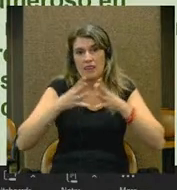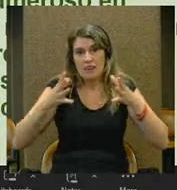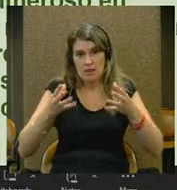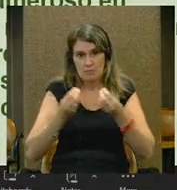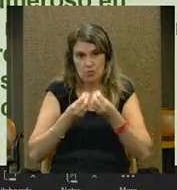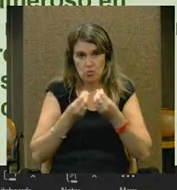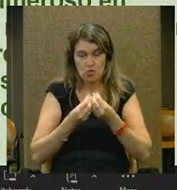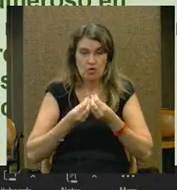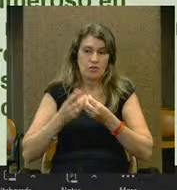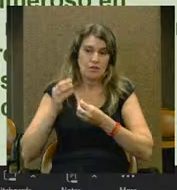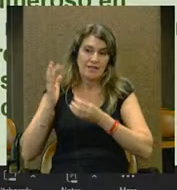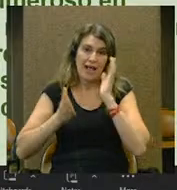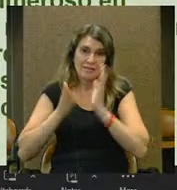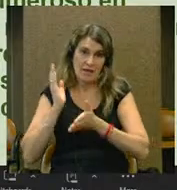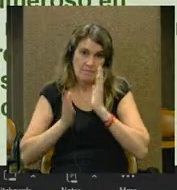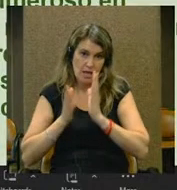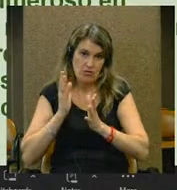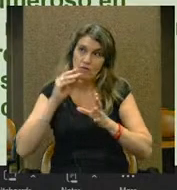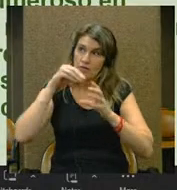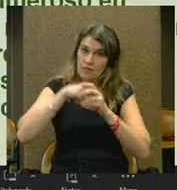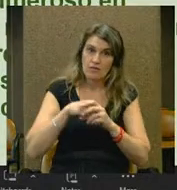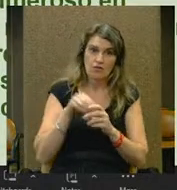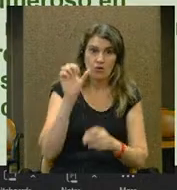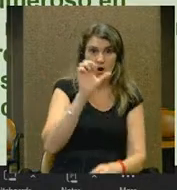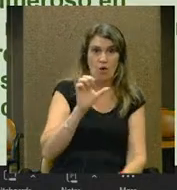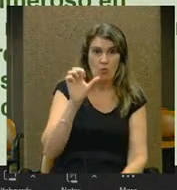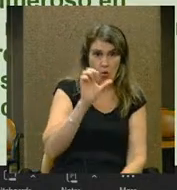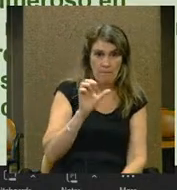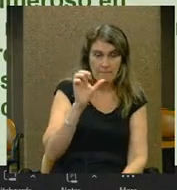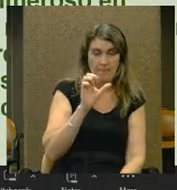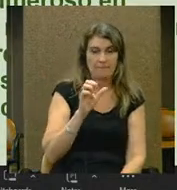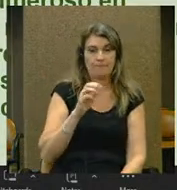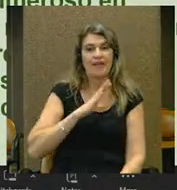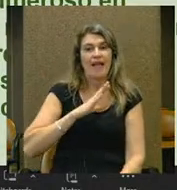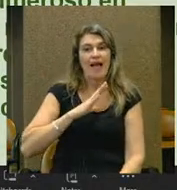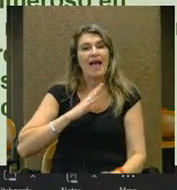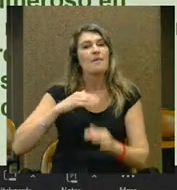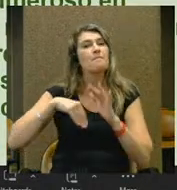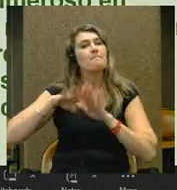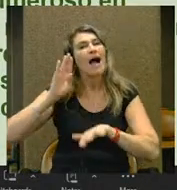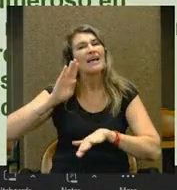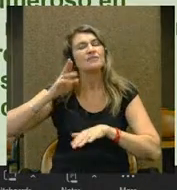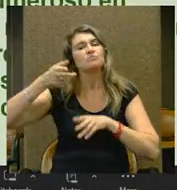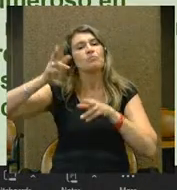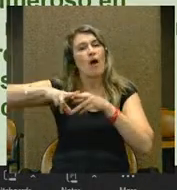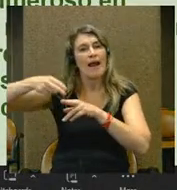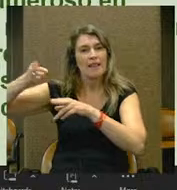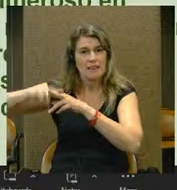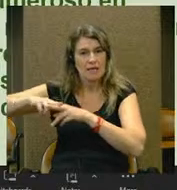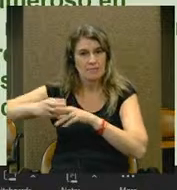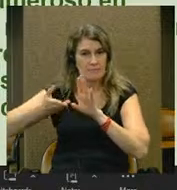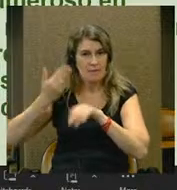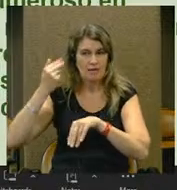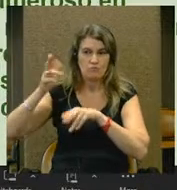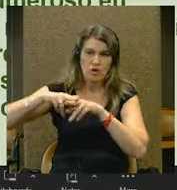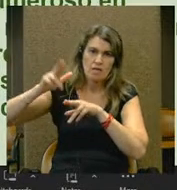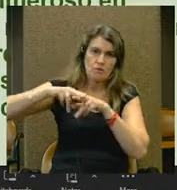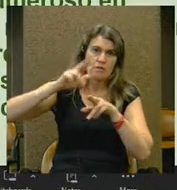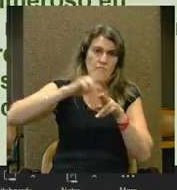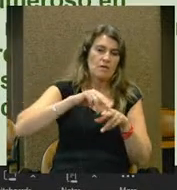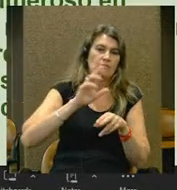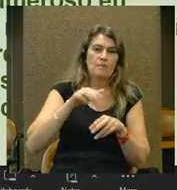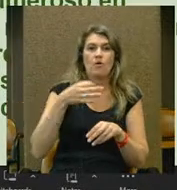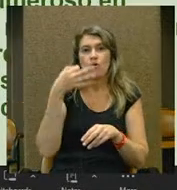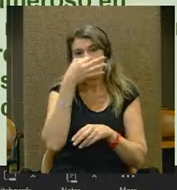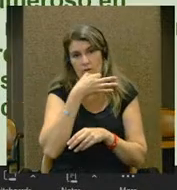for most drug-related deaths. So this is a consumer group who experience a disproportionate of health harms compared to others,